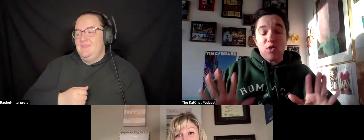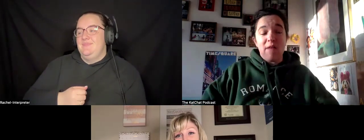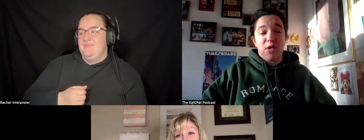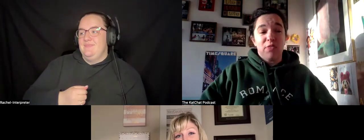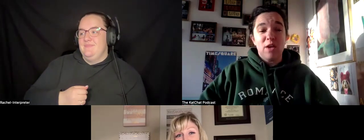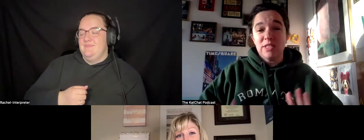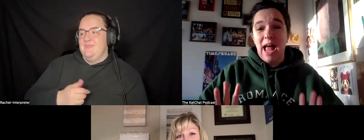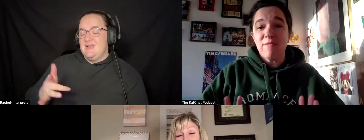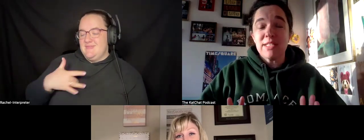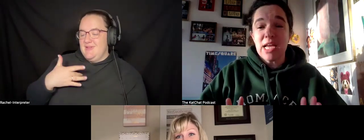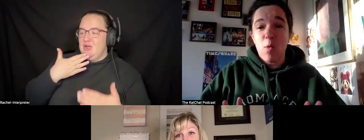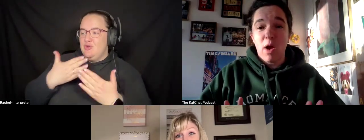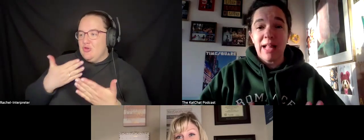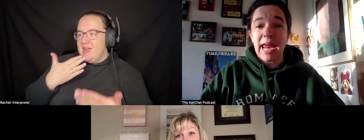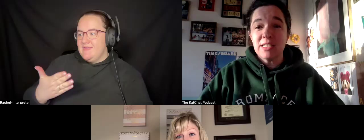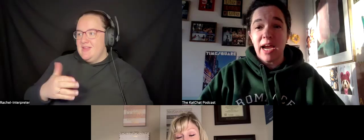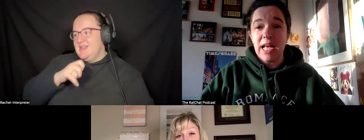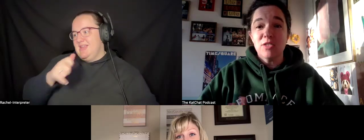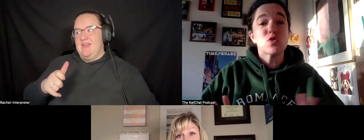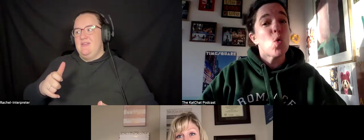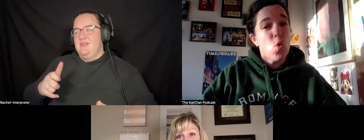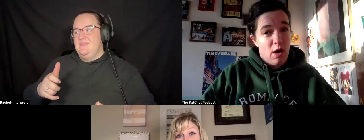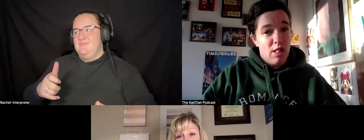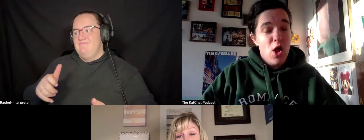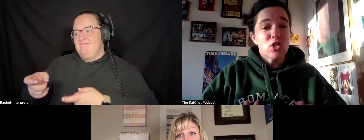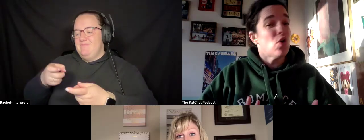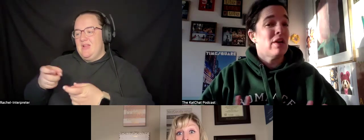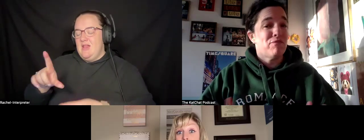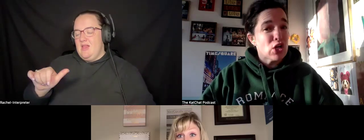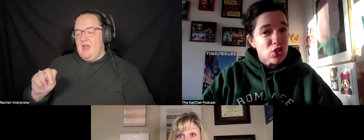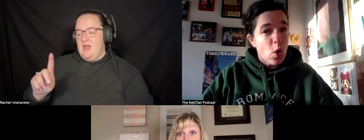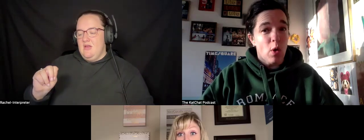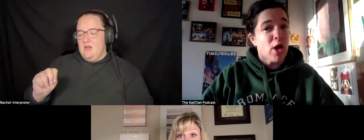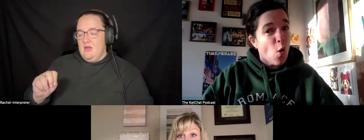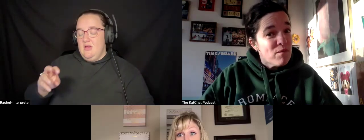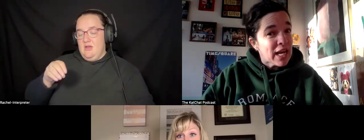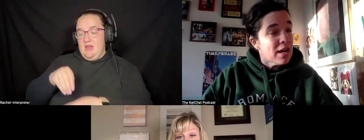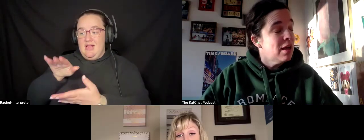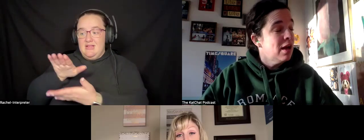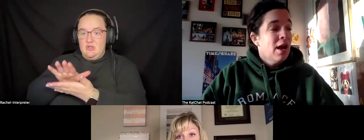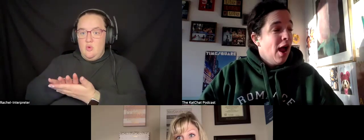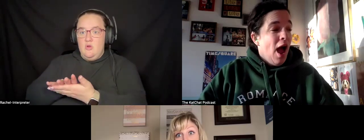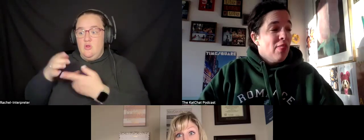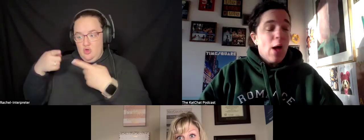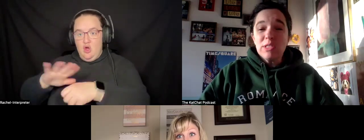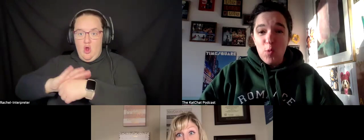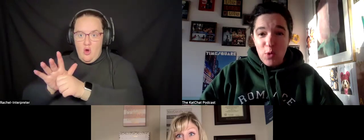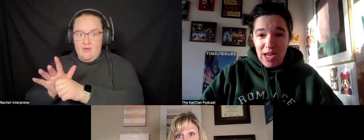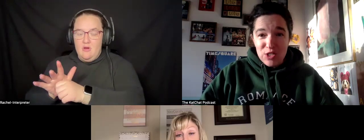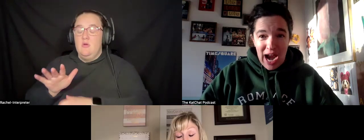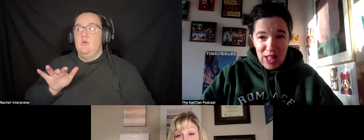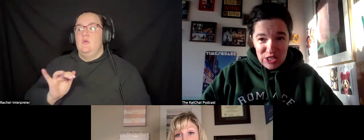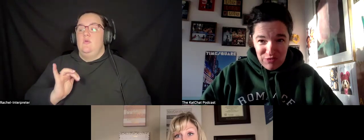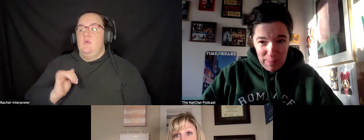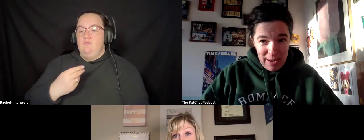a little bit grateful that you didn't have to deal with Landon in school during virtual with COVID. That was a